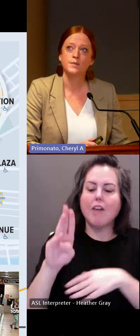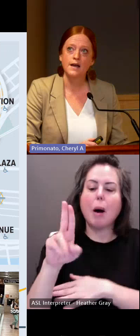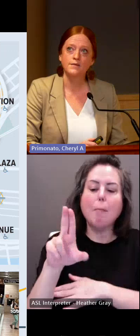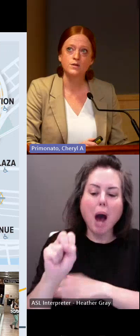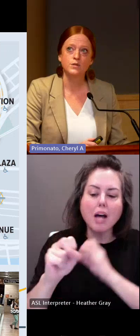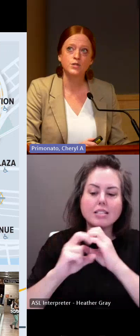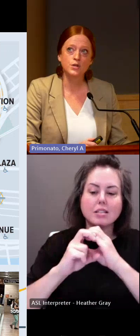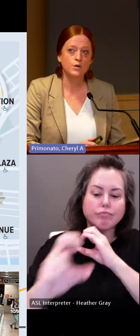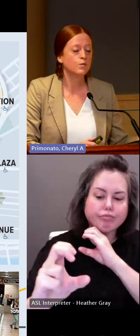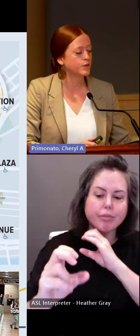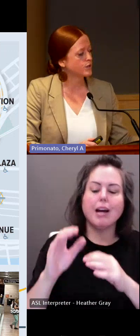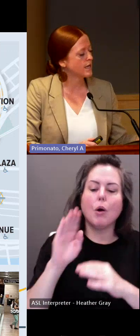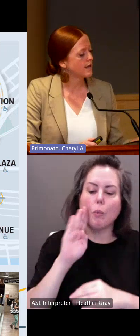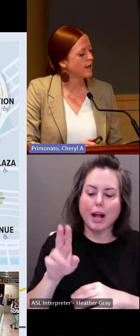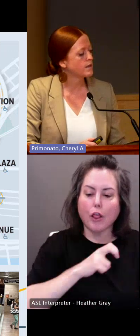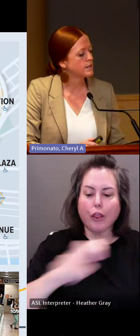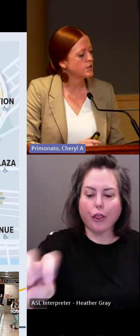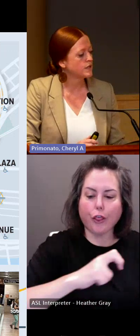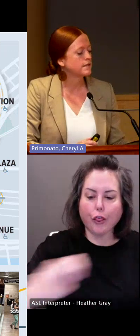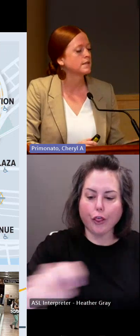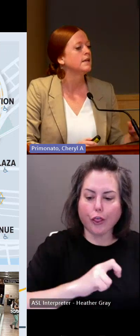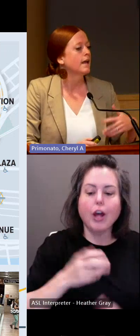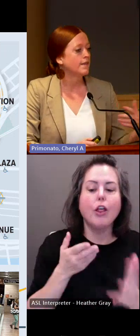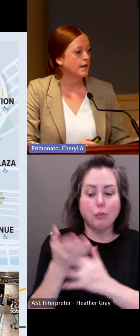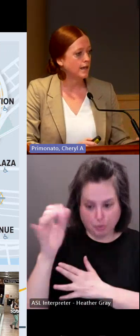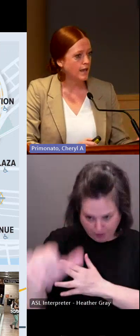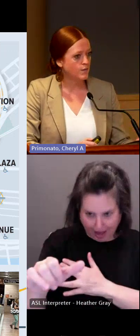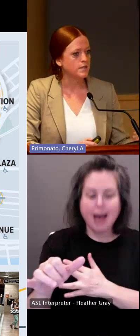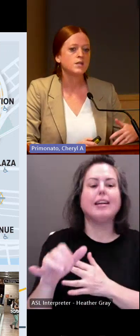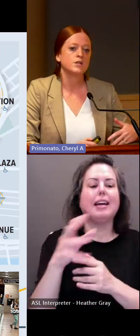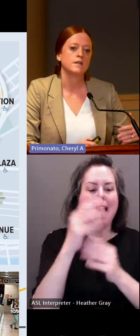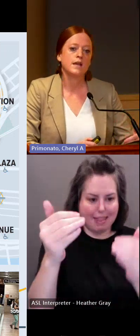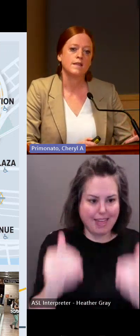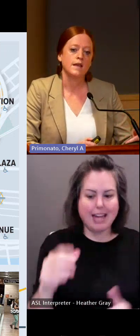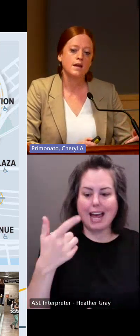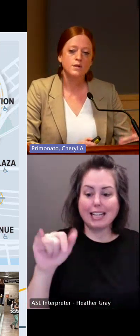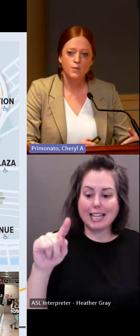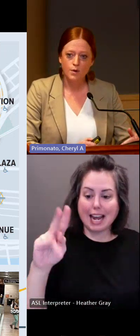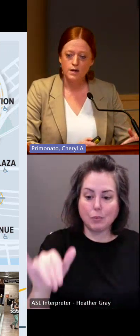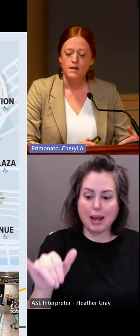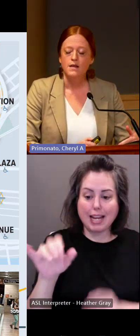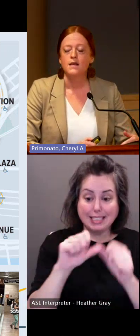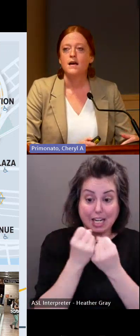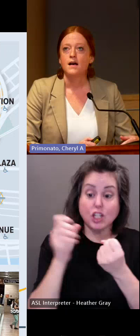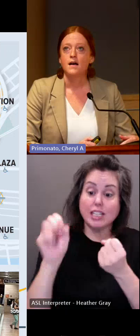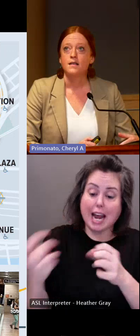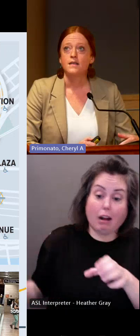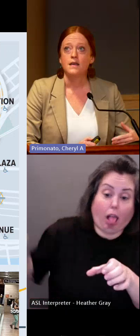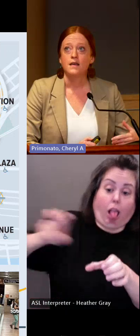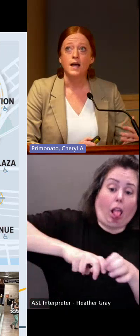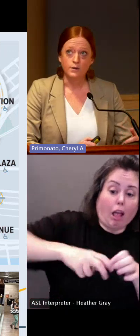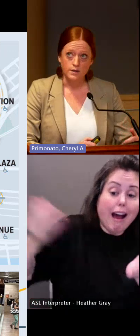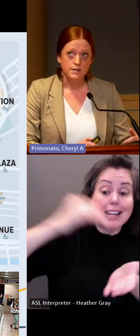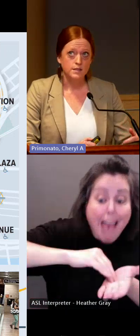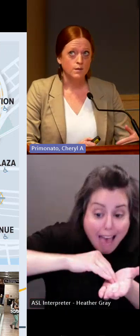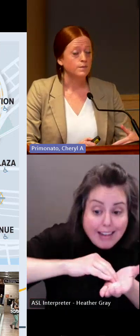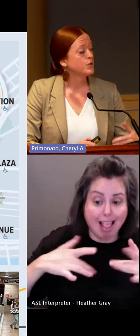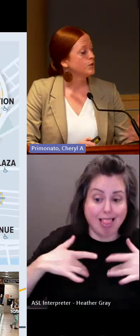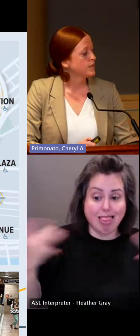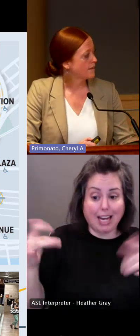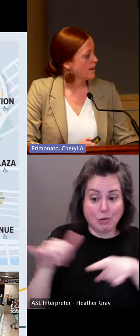along Liberty Avenue to Wood Street and Gateway stations. And then at Gateway Station, they can then reboard the light